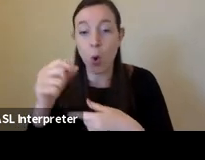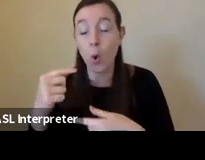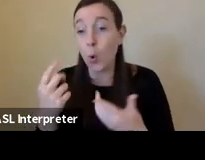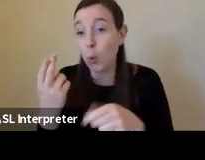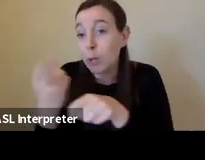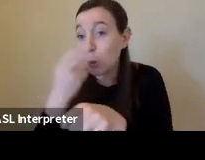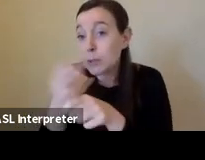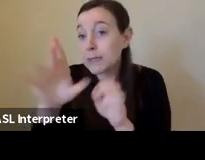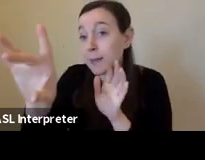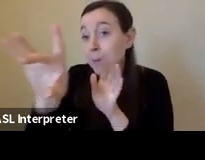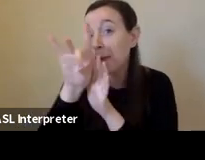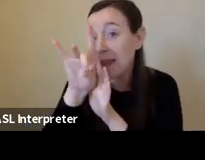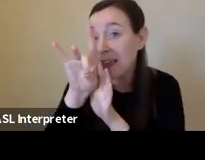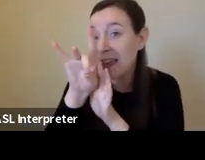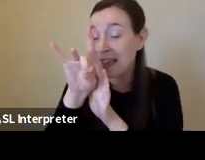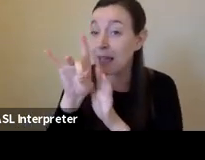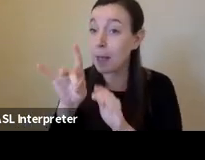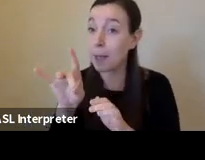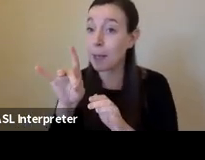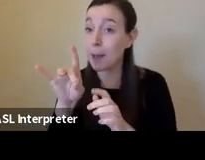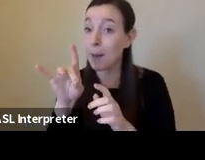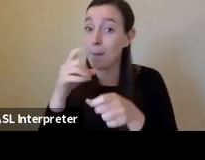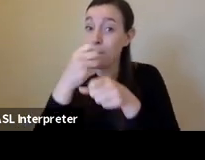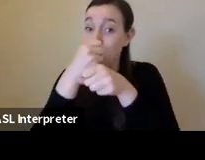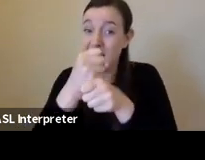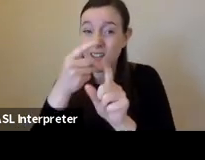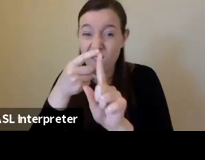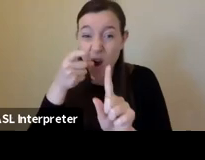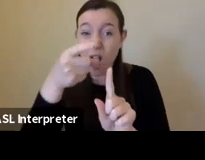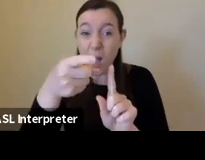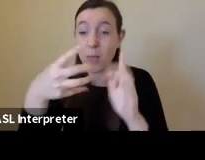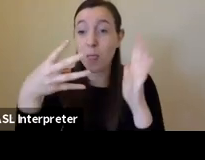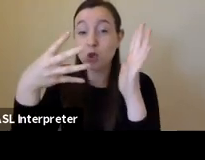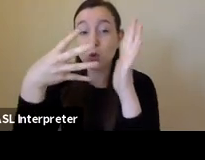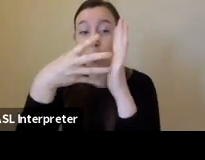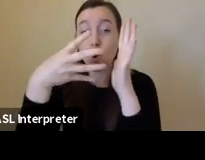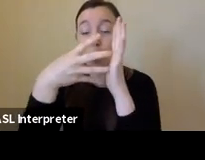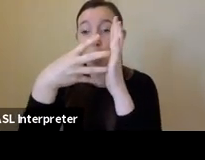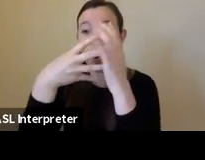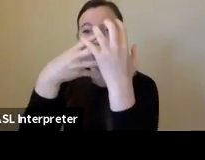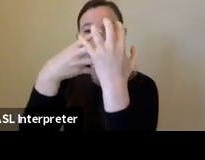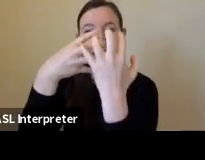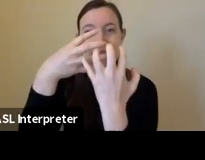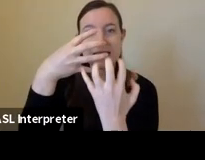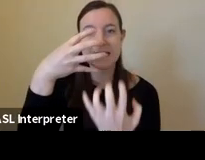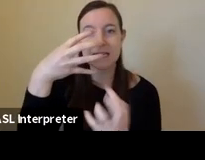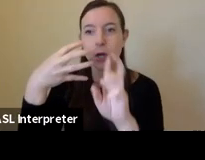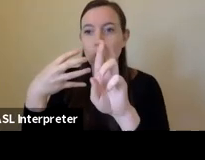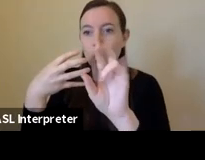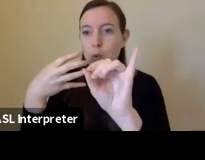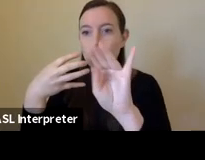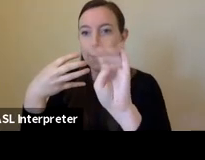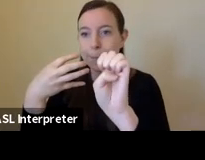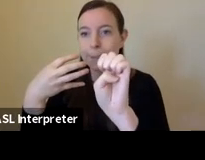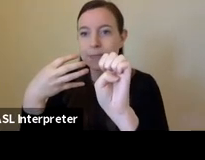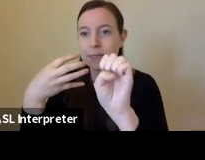pick them is actually made out of saguaro ribs, and the cross section is the creosote, out of the creosote